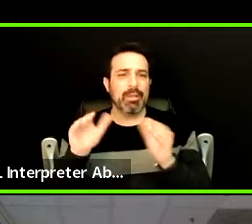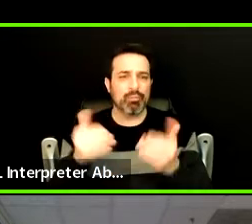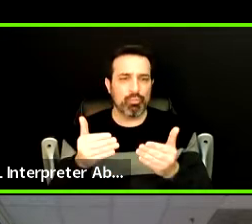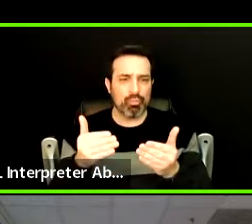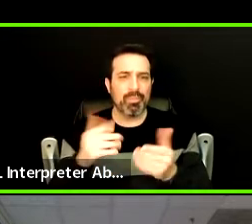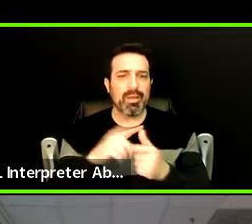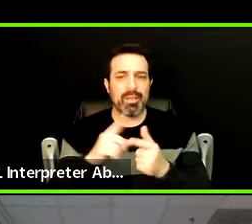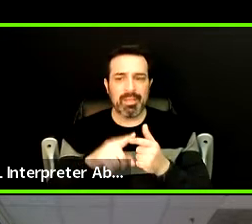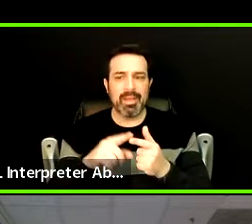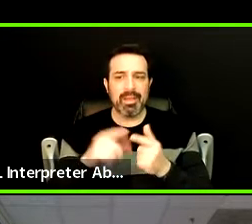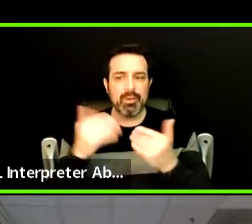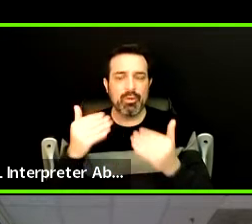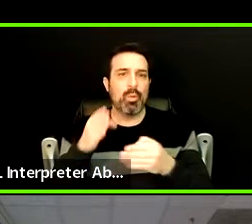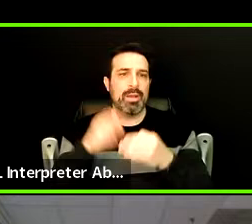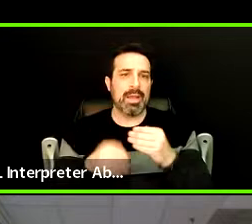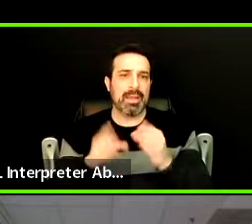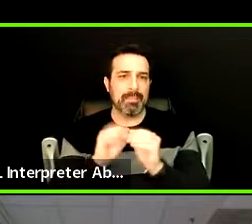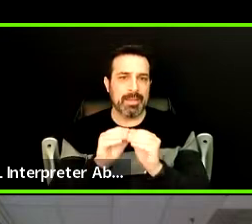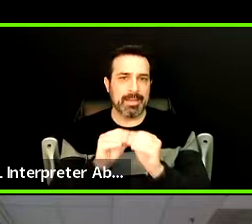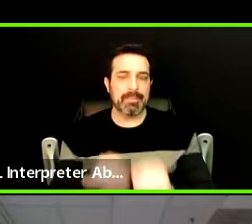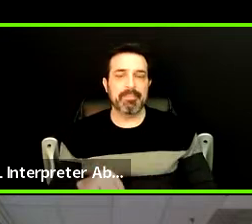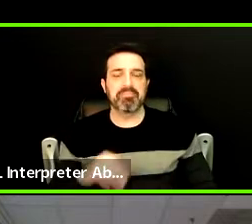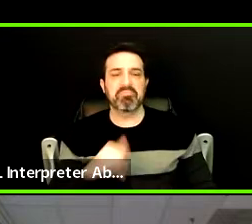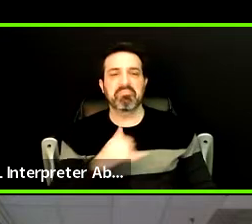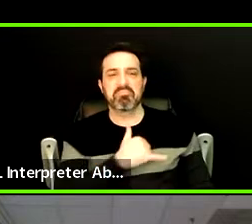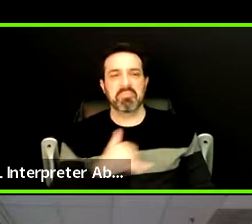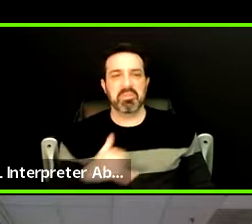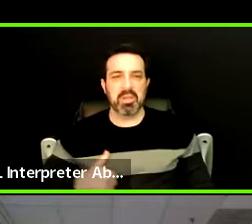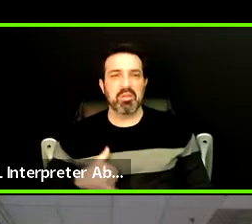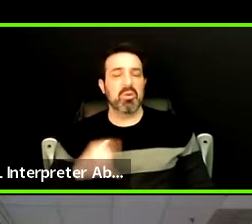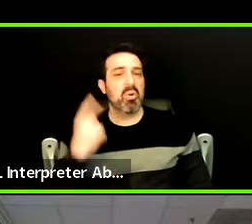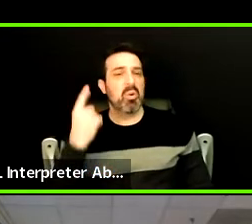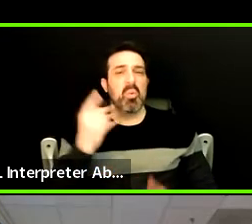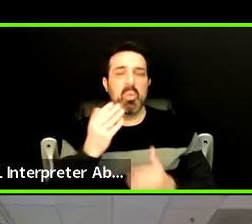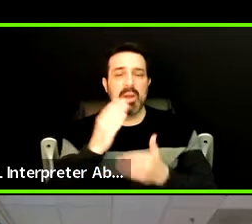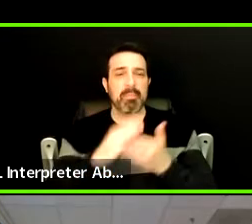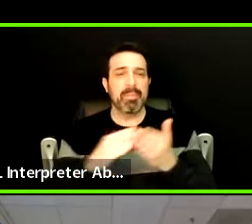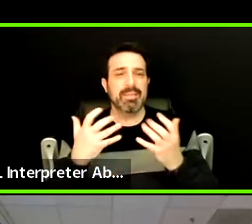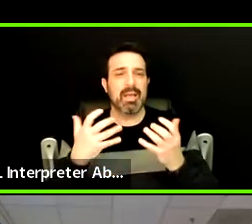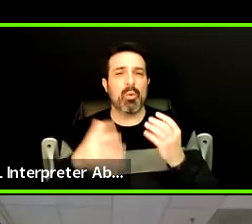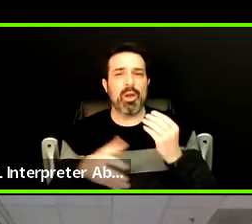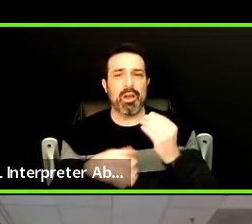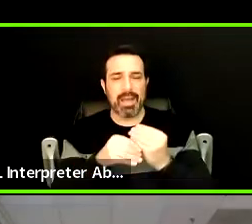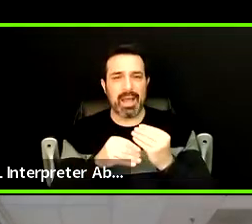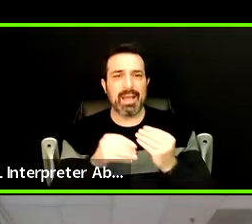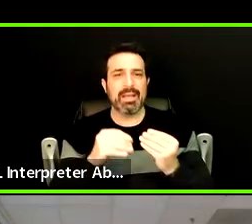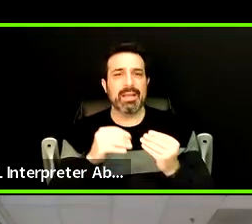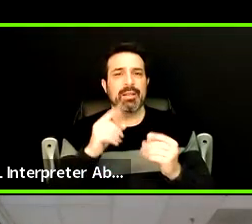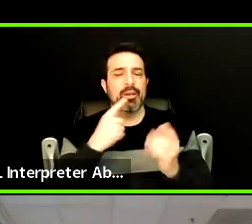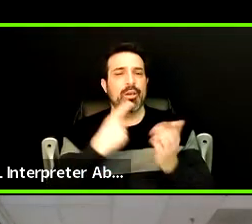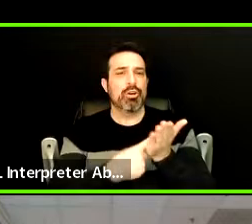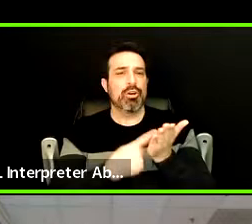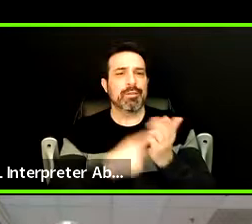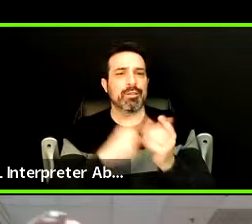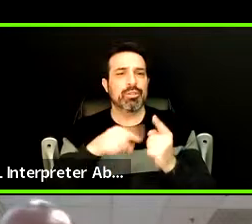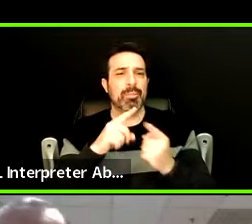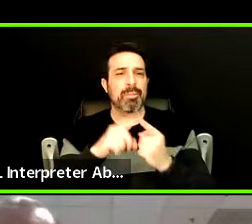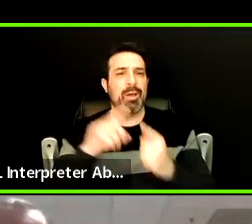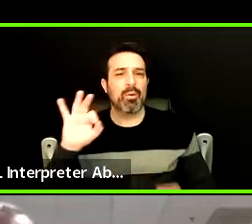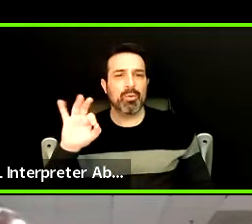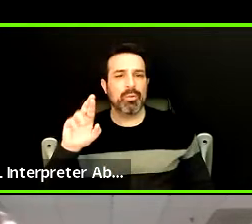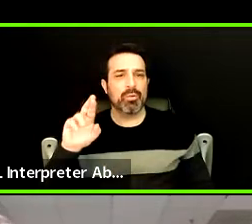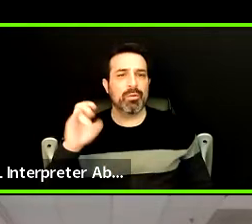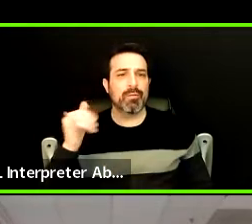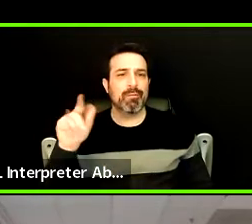and then we'll go ahead and end the meeting. Sure. Okay, the only piece that I think I'd like to add is our conversation about freight.